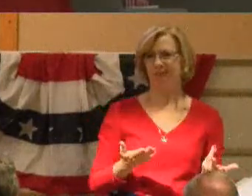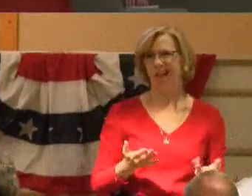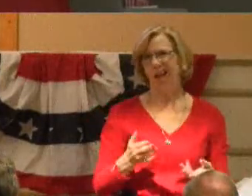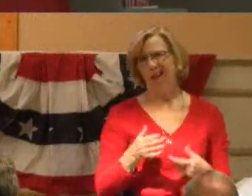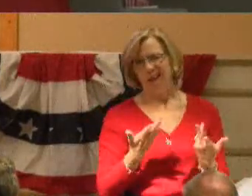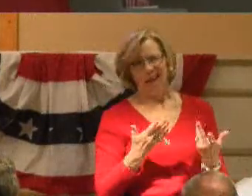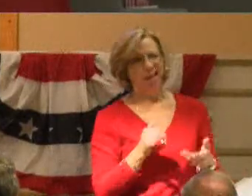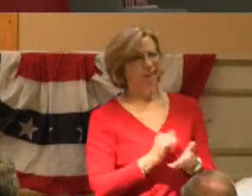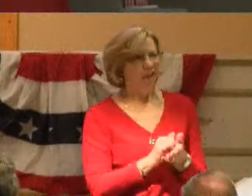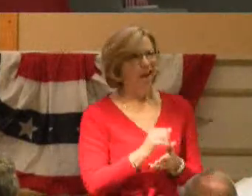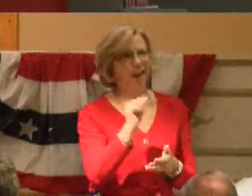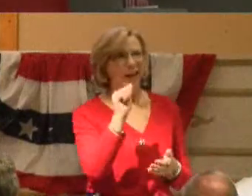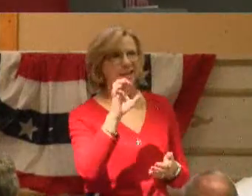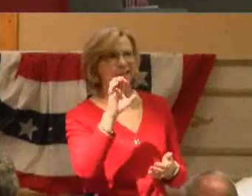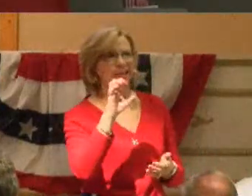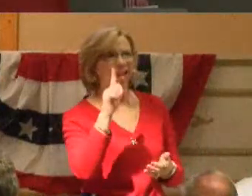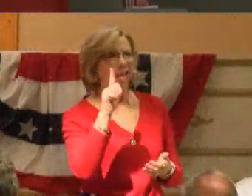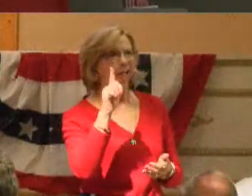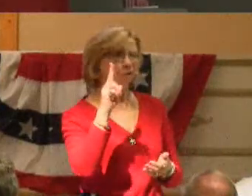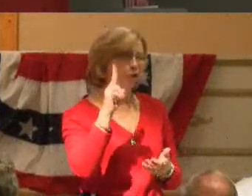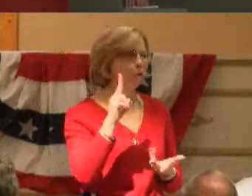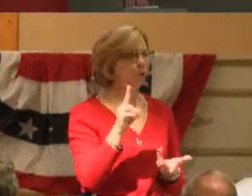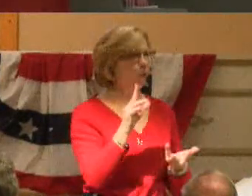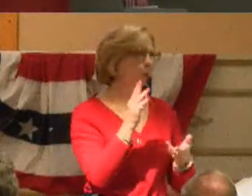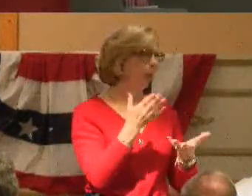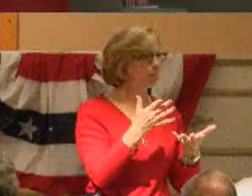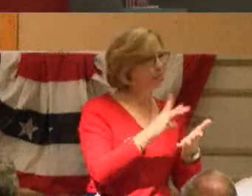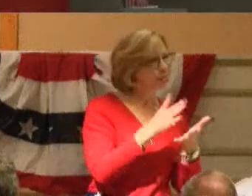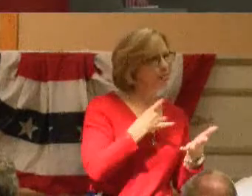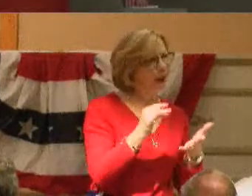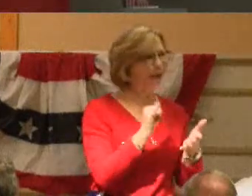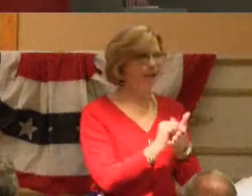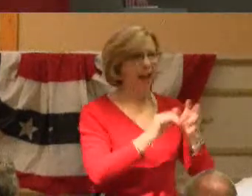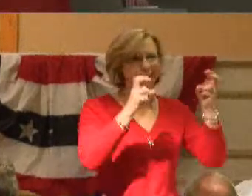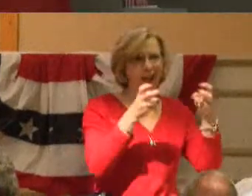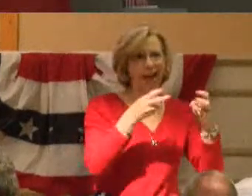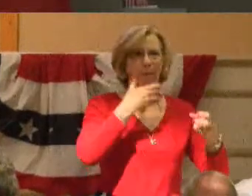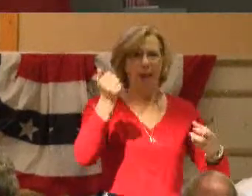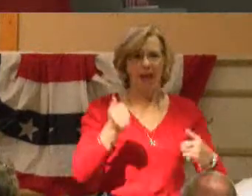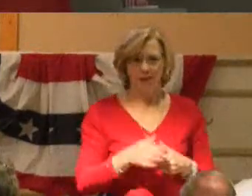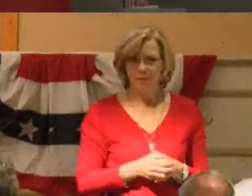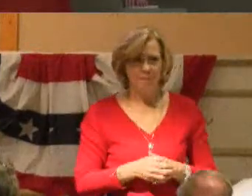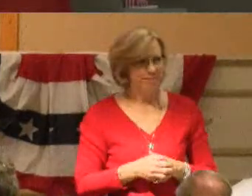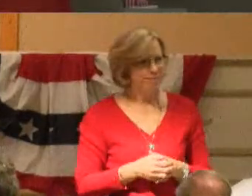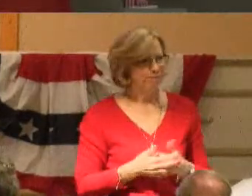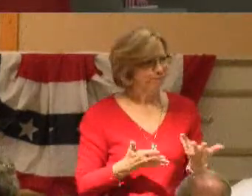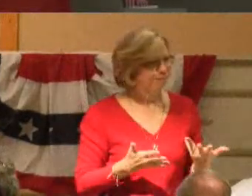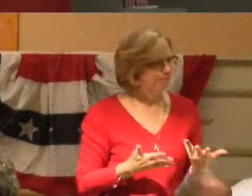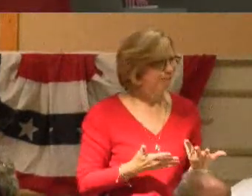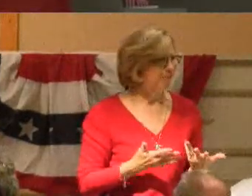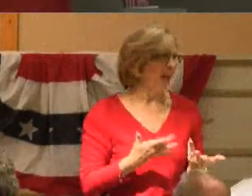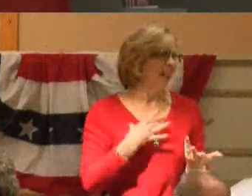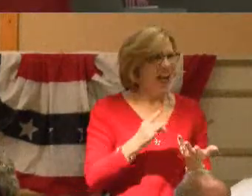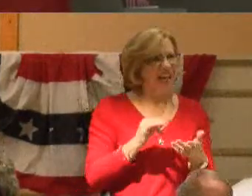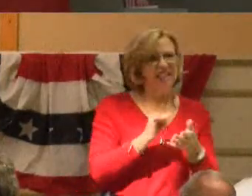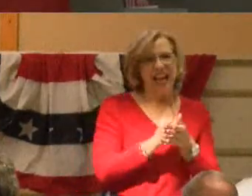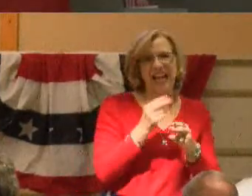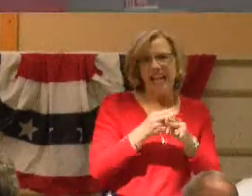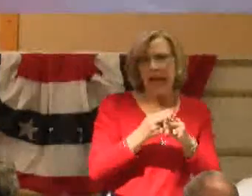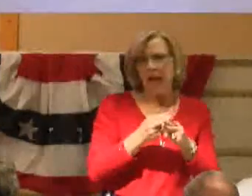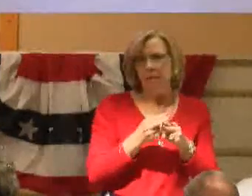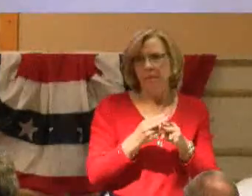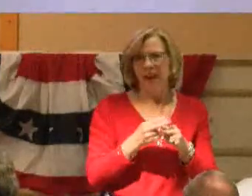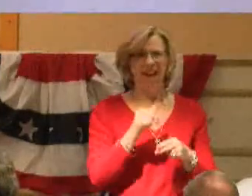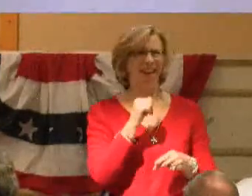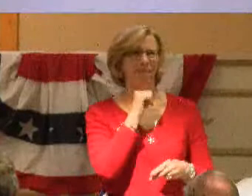But that's what I am. We don't do it because they like it better. I just said that because that's a statement of fact. They like that better. I'm